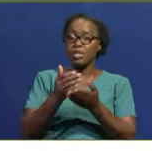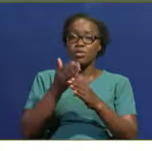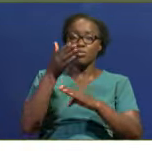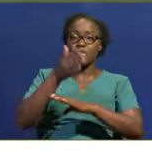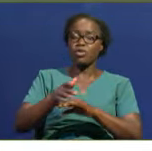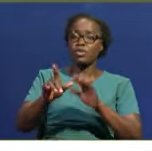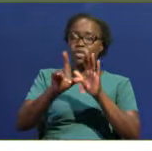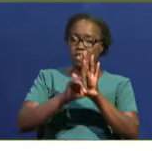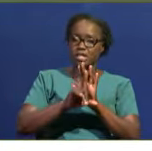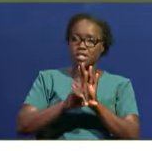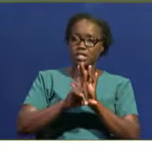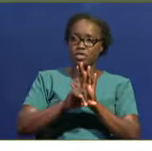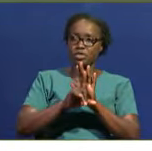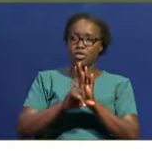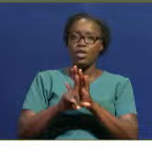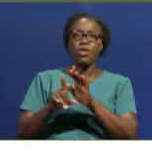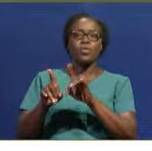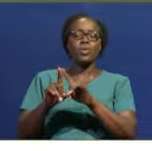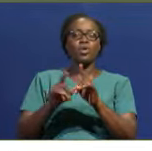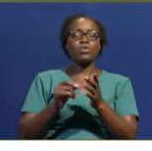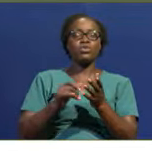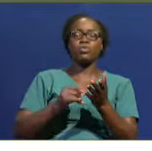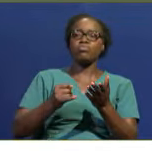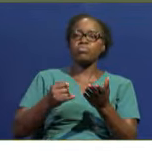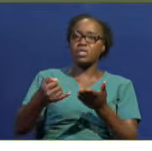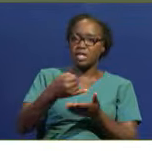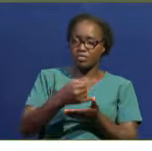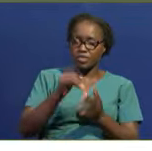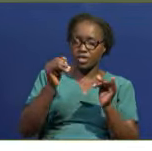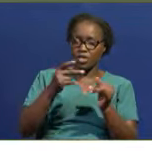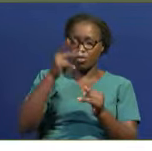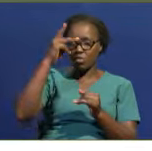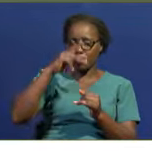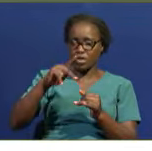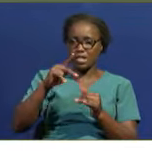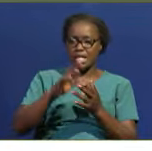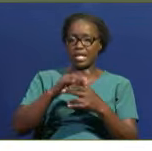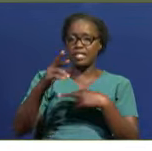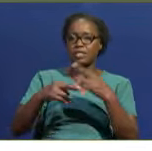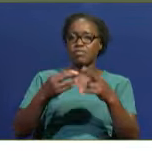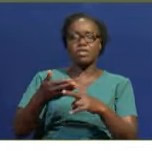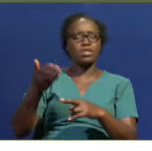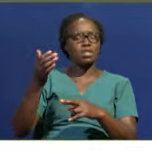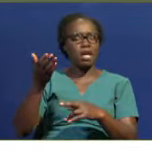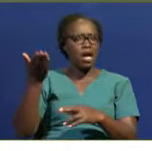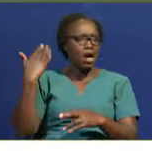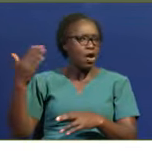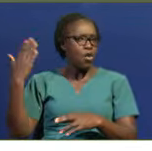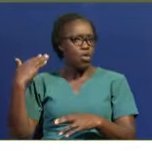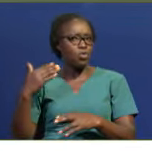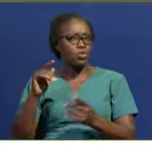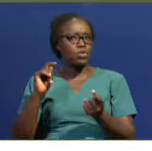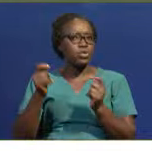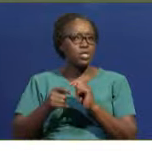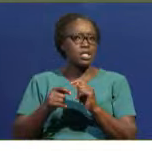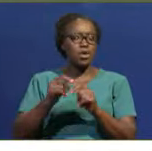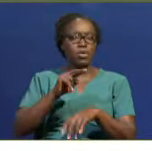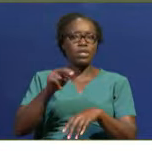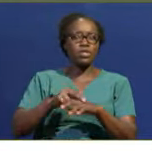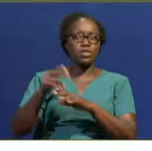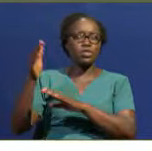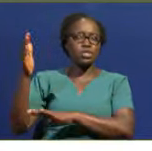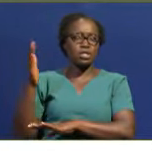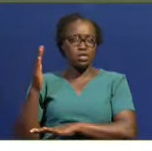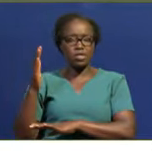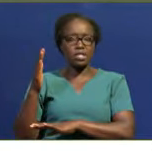legislation, we are also drafting new policies and revising old ones in order to redefine our national security landscape and